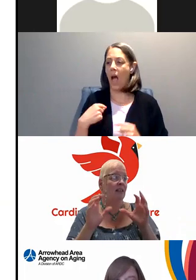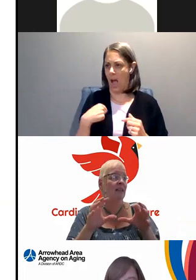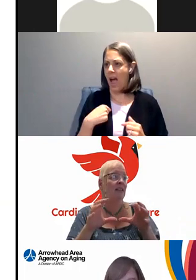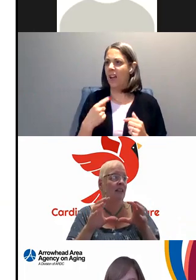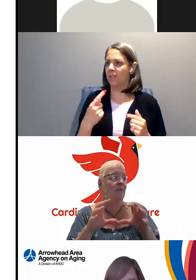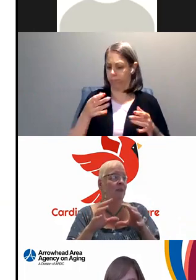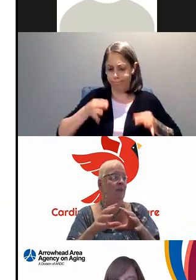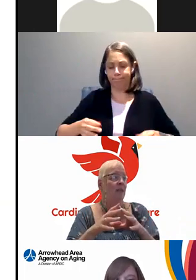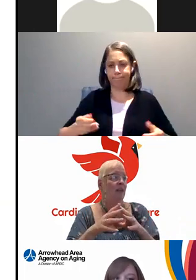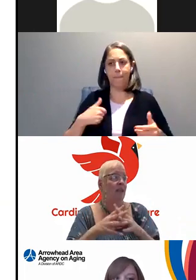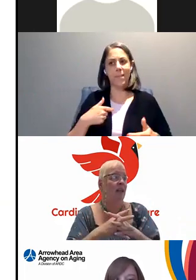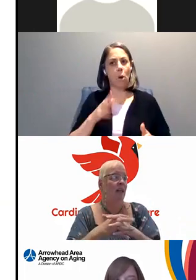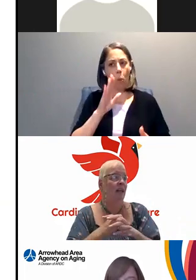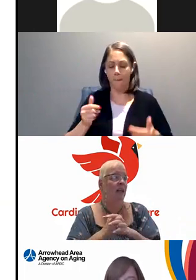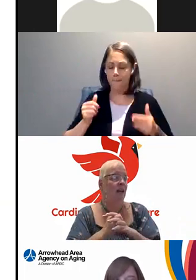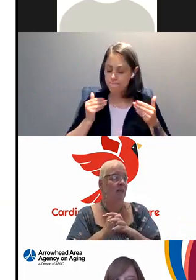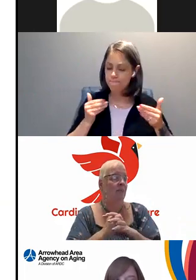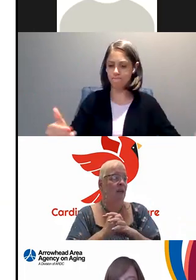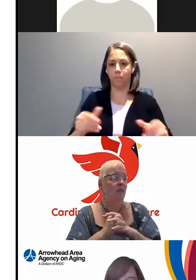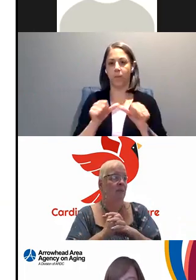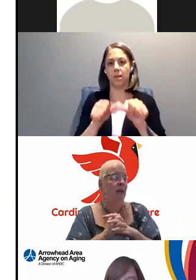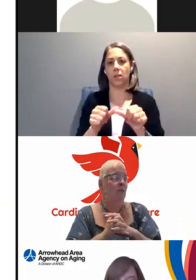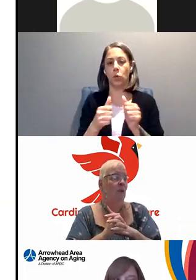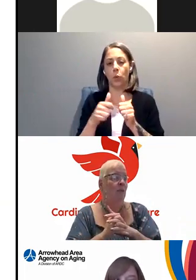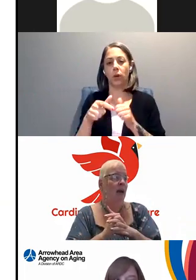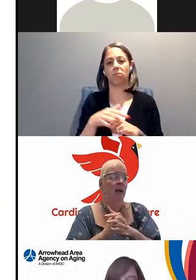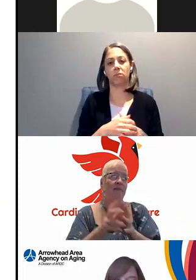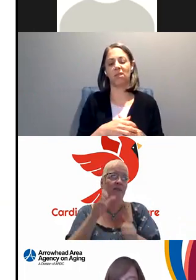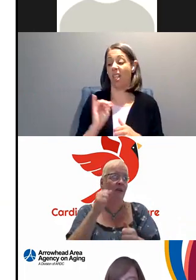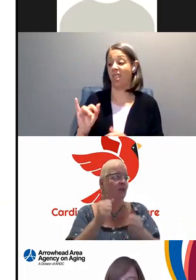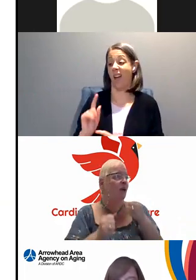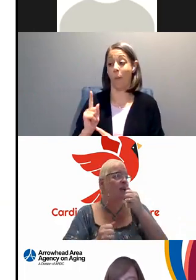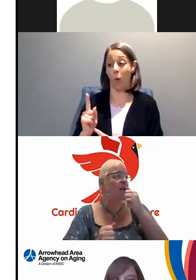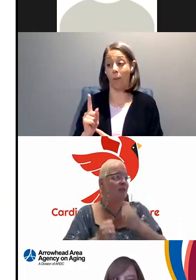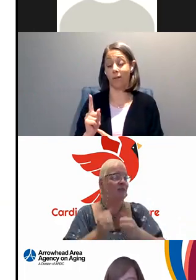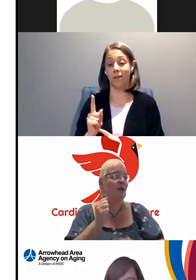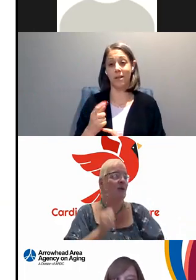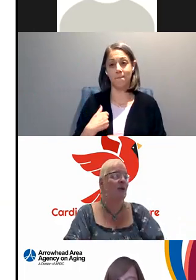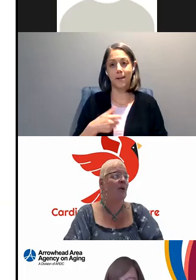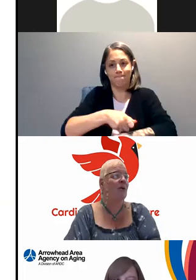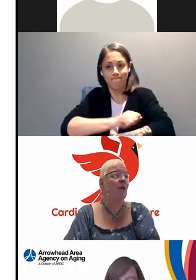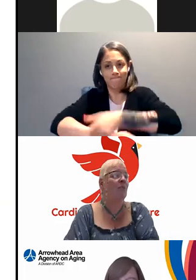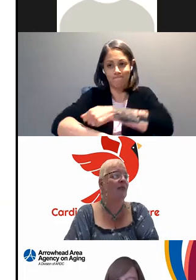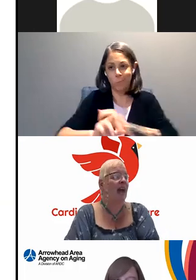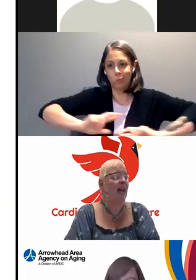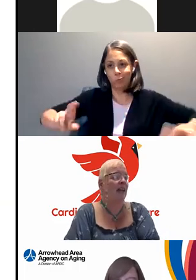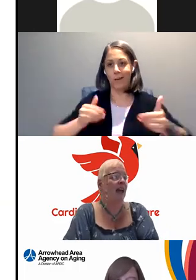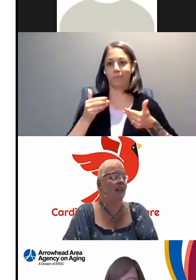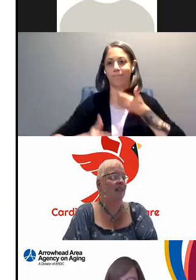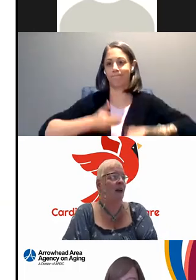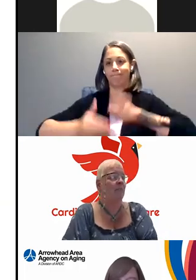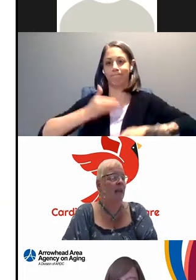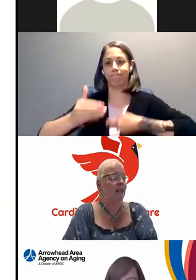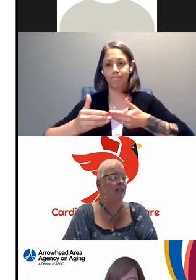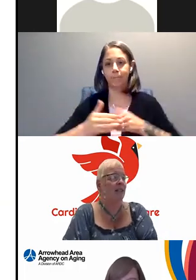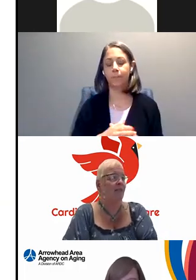is something that I really believe in. And from that moment on, started trugging. So, but with that